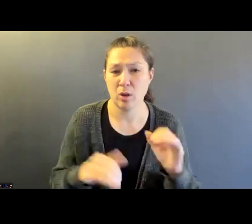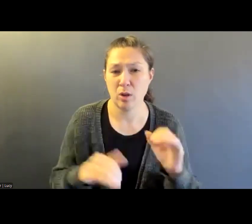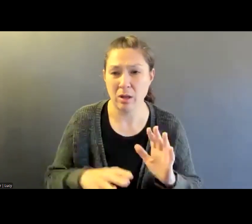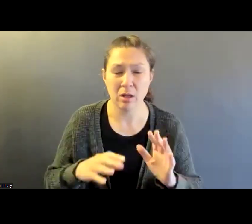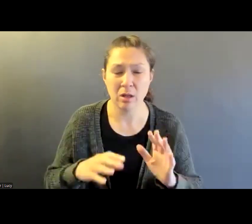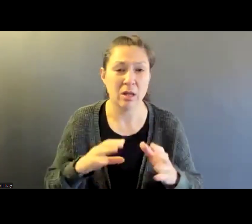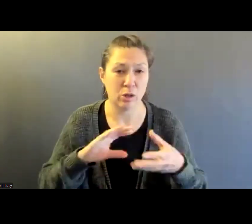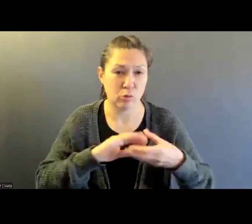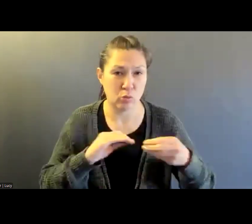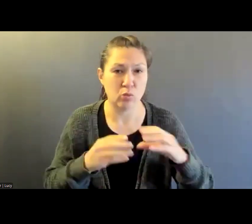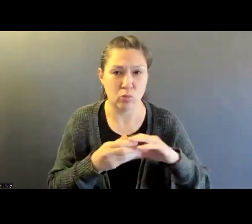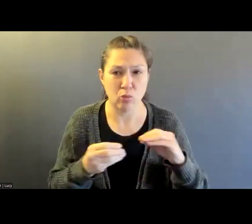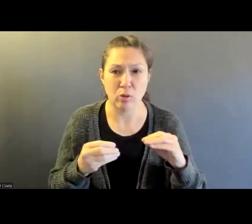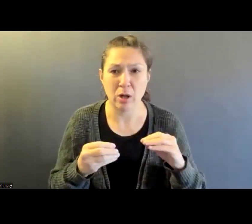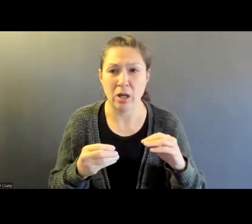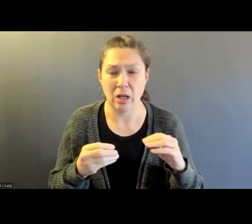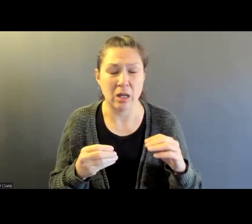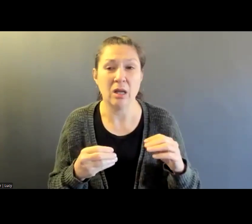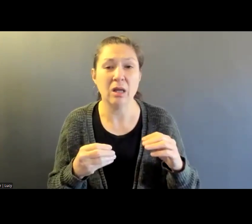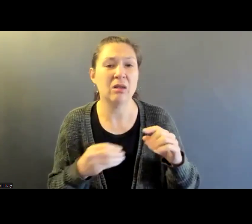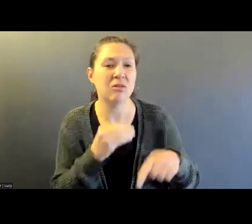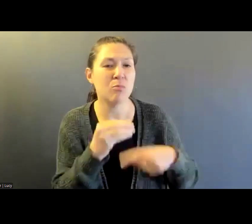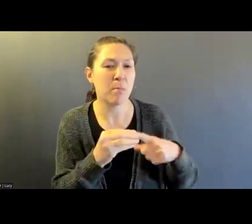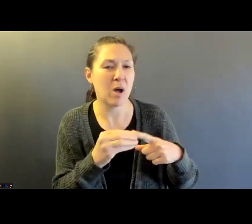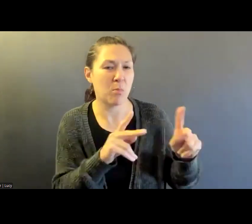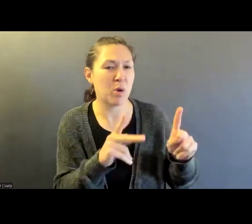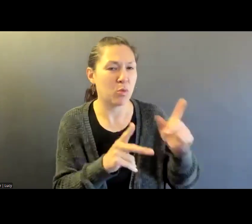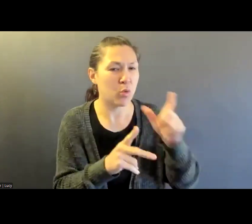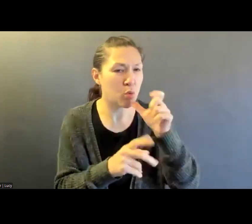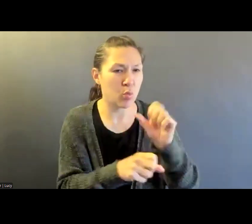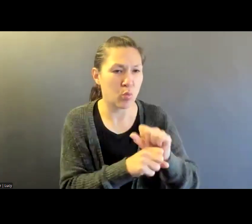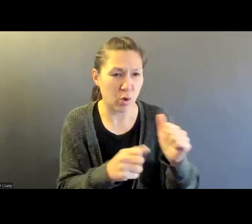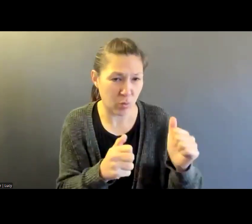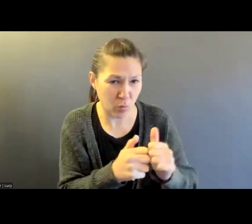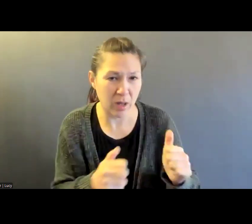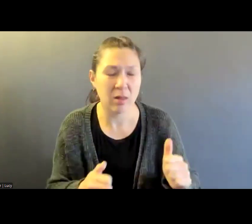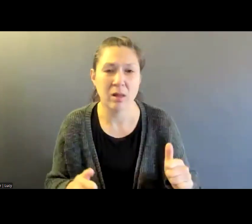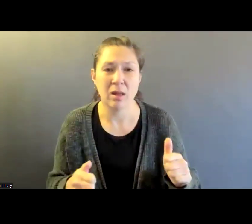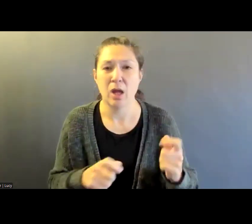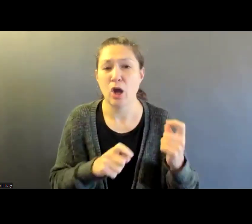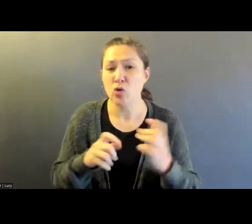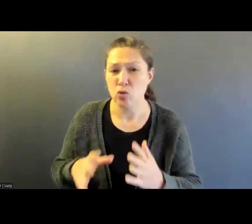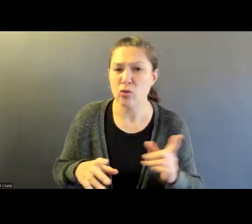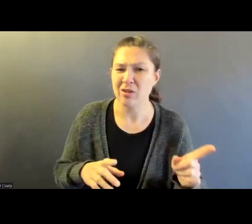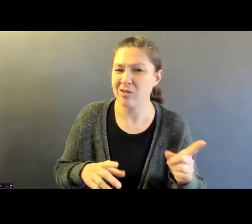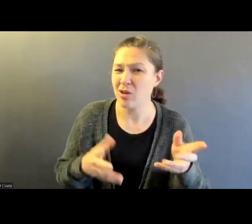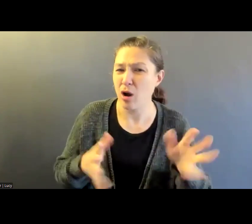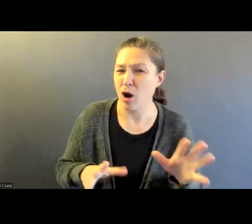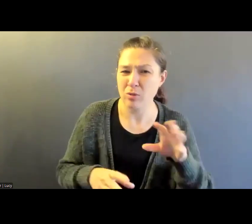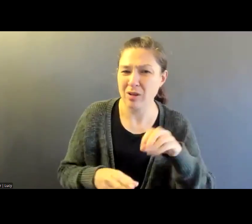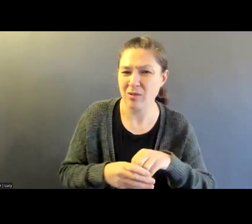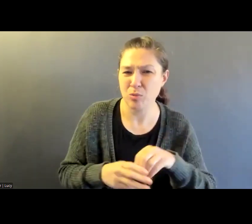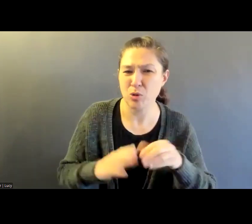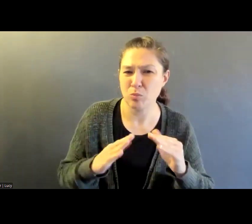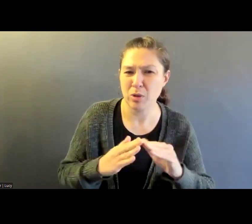of the people we're working with. And those donors very often come from the communities we're serving. So, the story we're